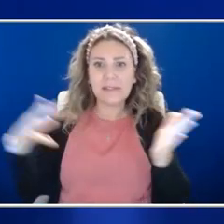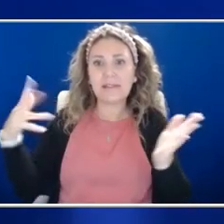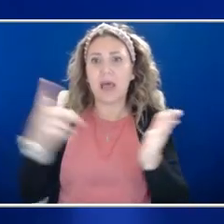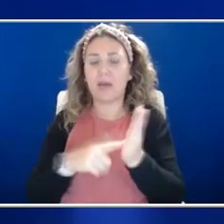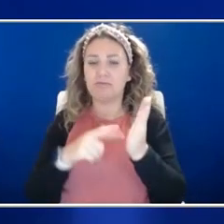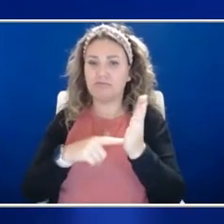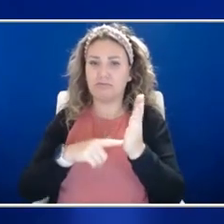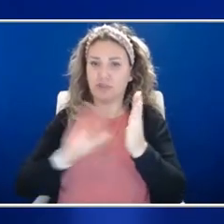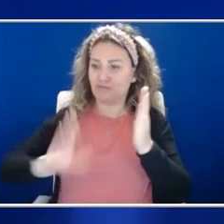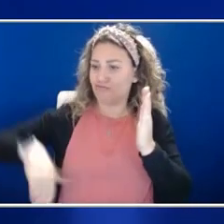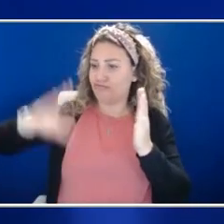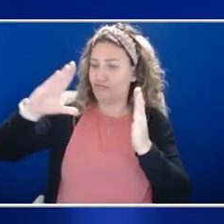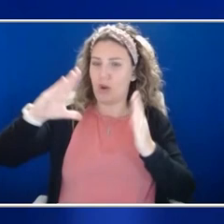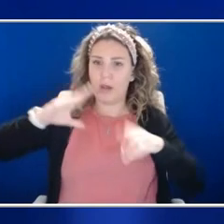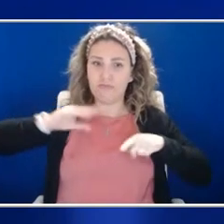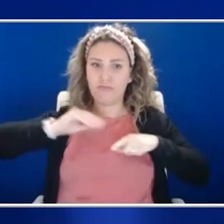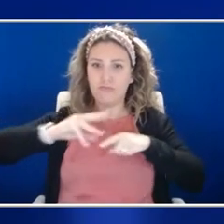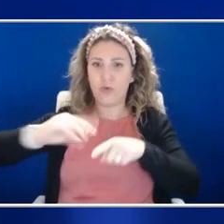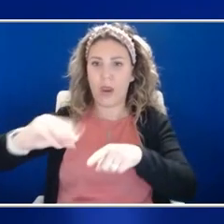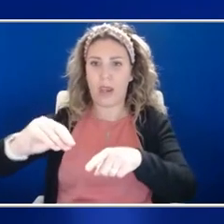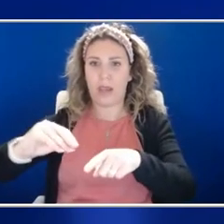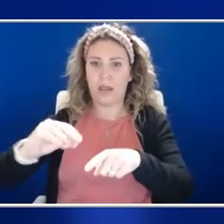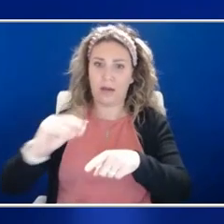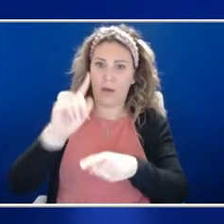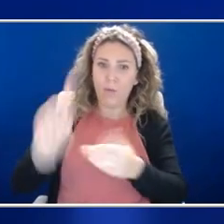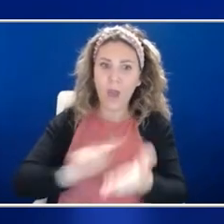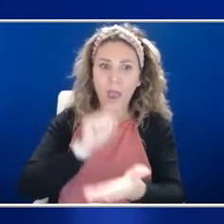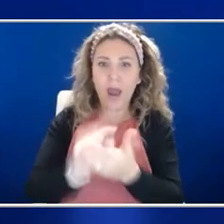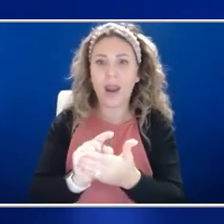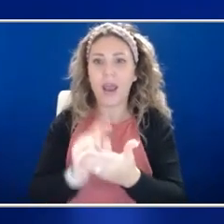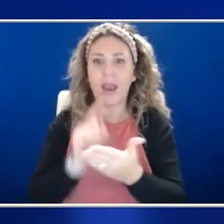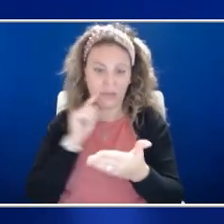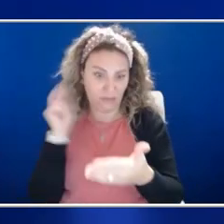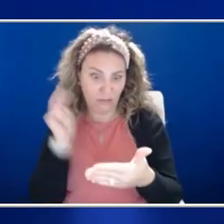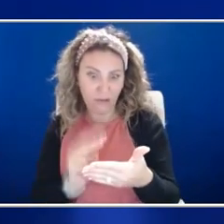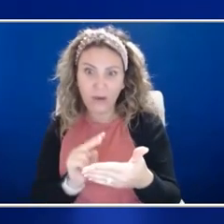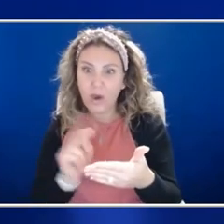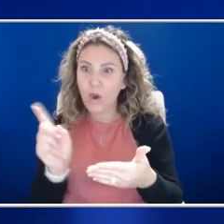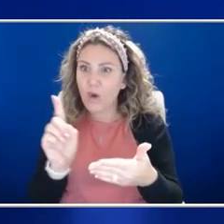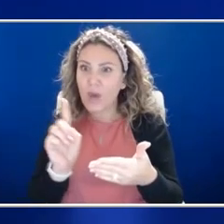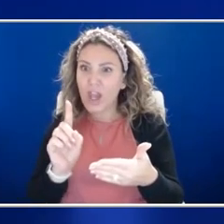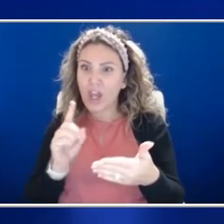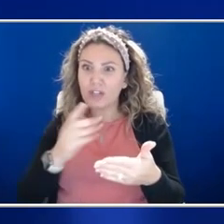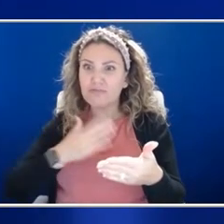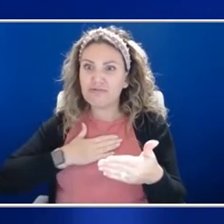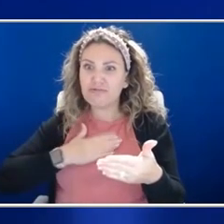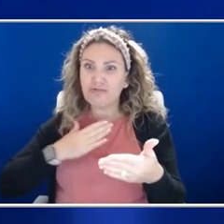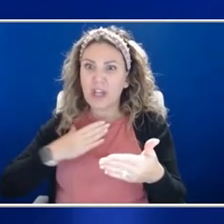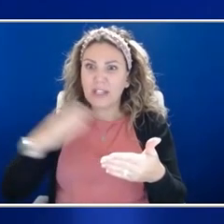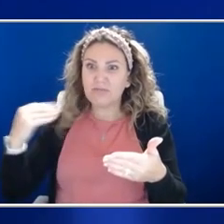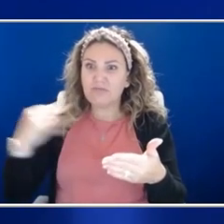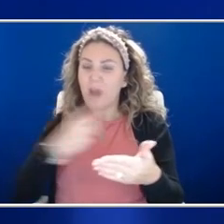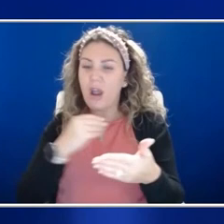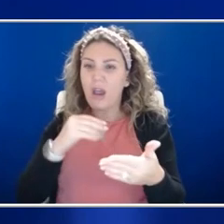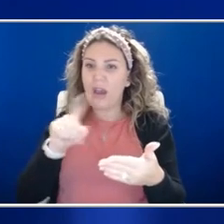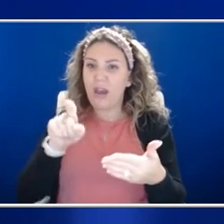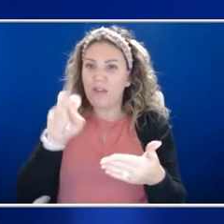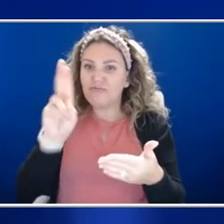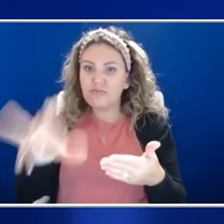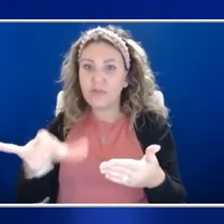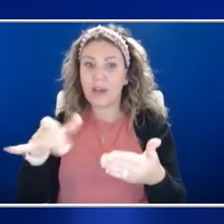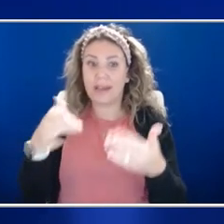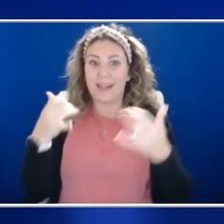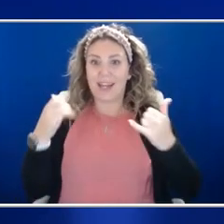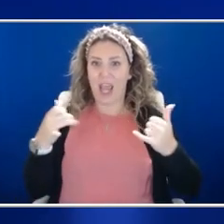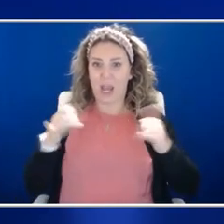radiology sometimes. I could spend an hour looking to find where the chest x-ray went. Now the information's all there at my fingertips, but there's